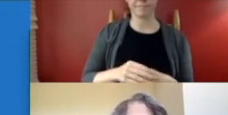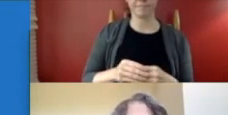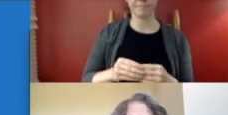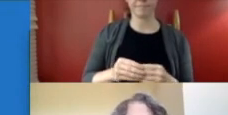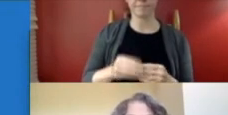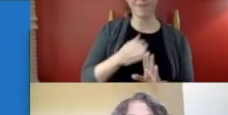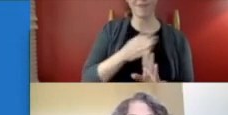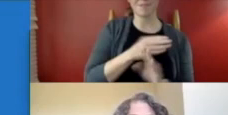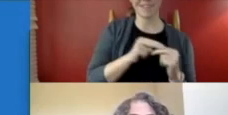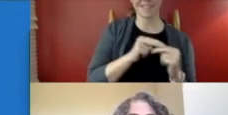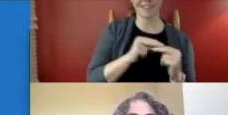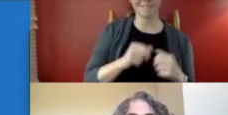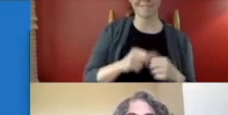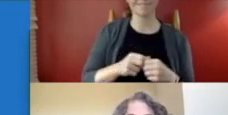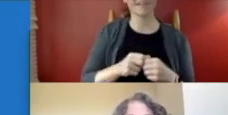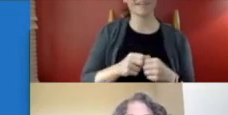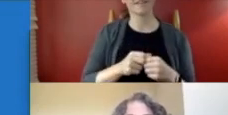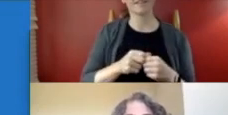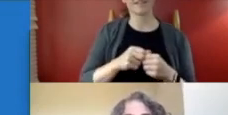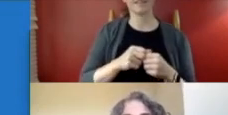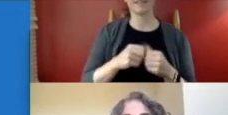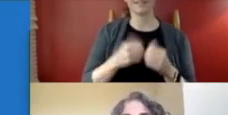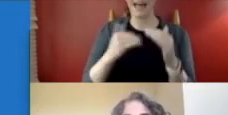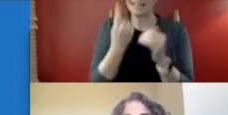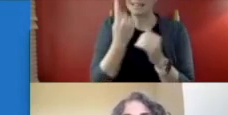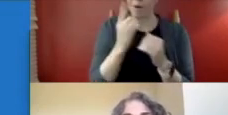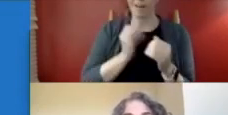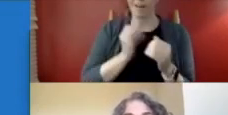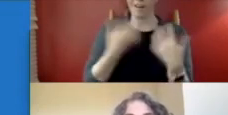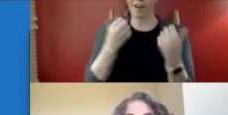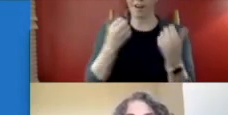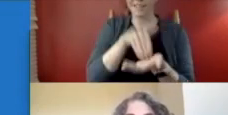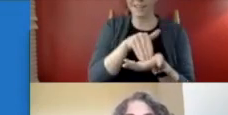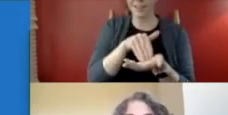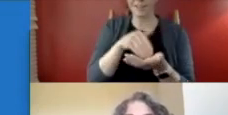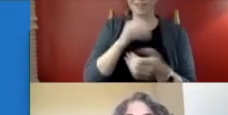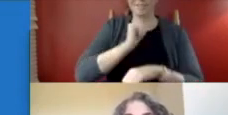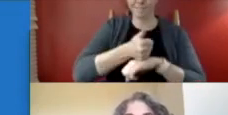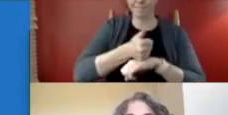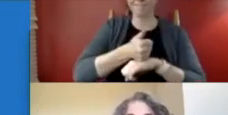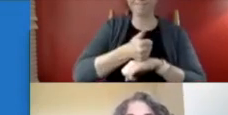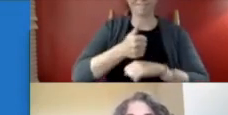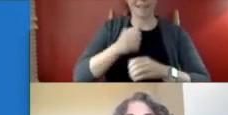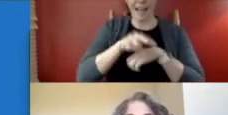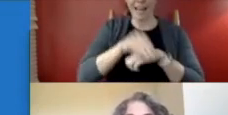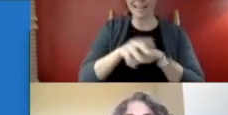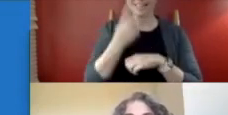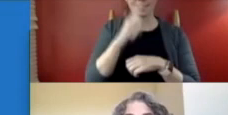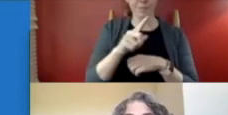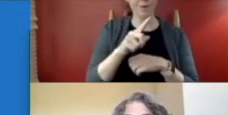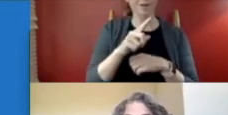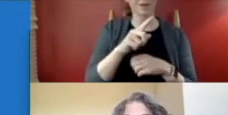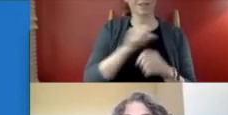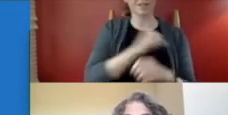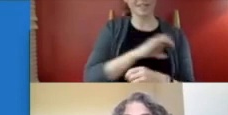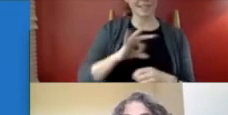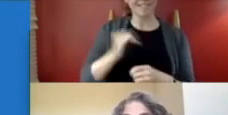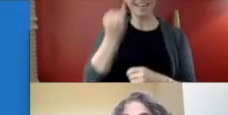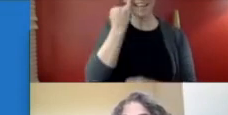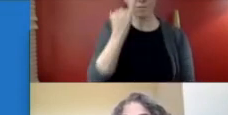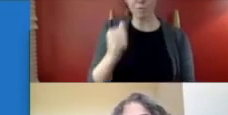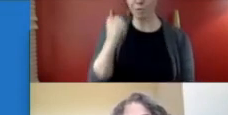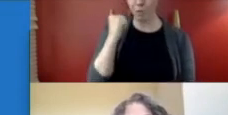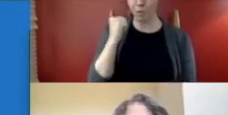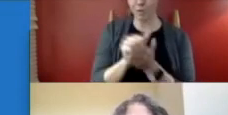Thank you. At least one of our health centers have created explicit guidance for staff that refusing to remove an IUD, even